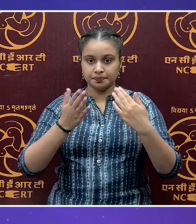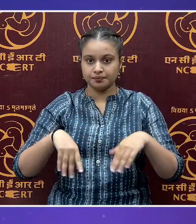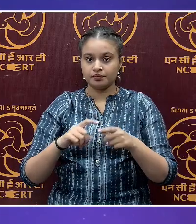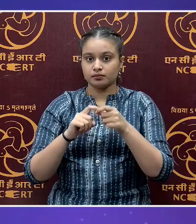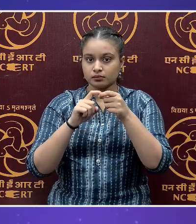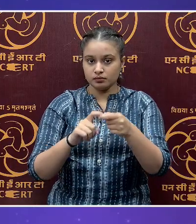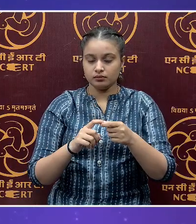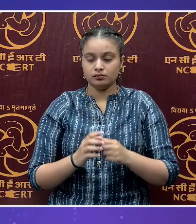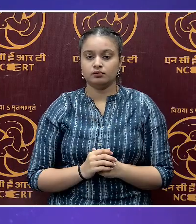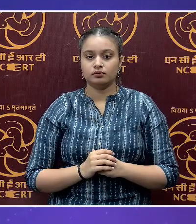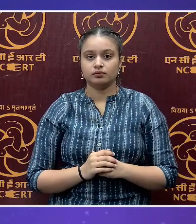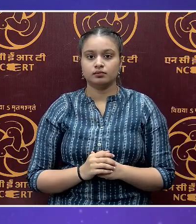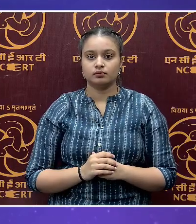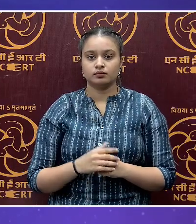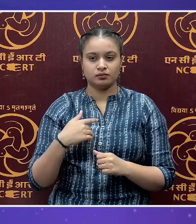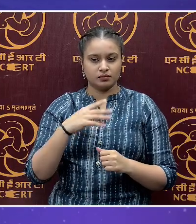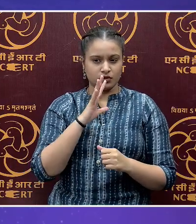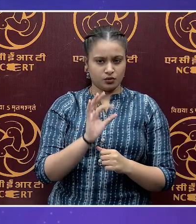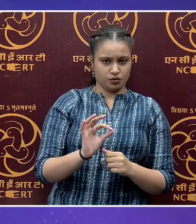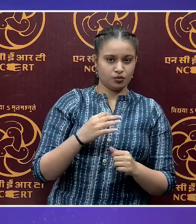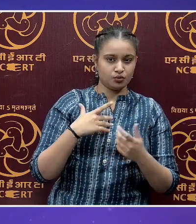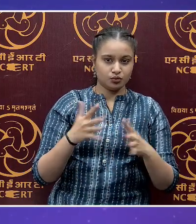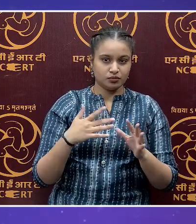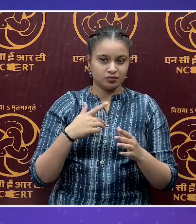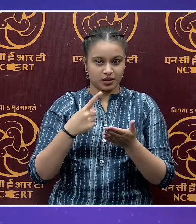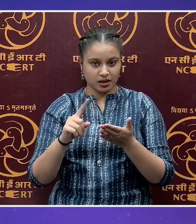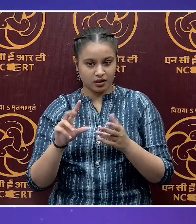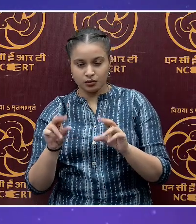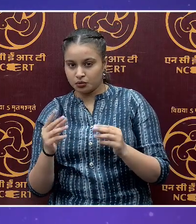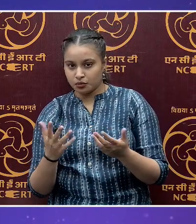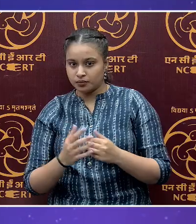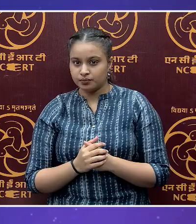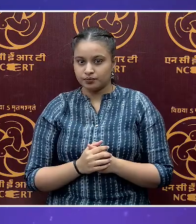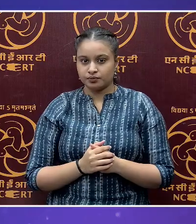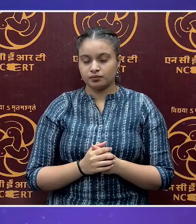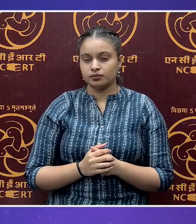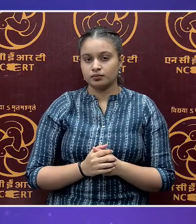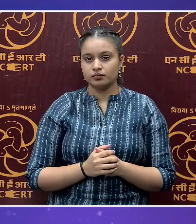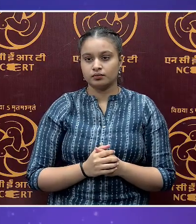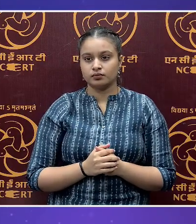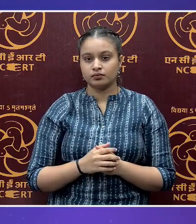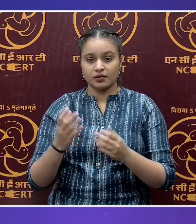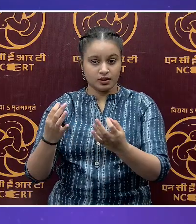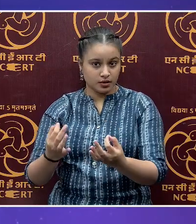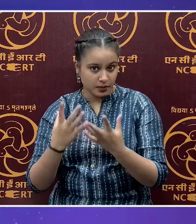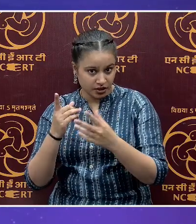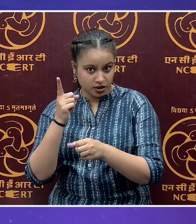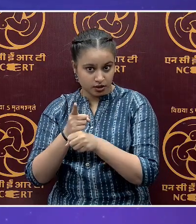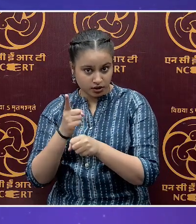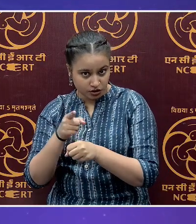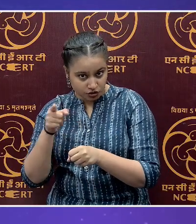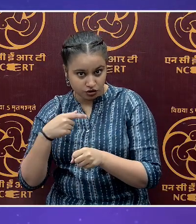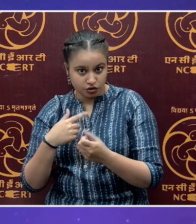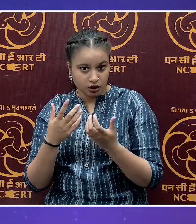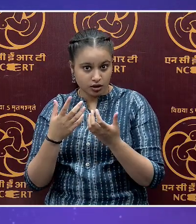person is asking, I'm not sure whether he's asking for the correct term or not. Does like special educator need